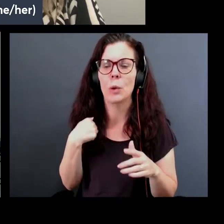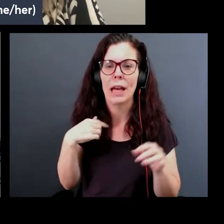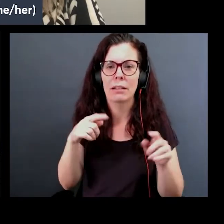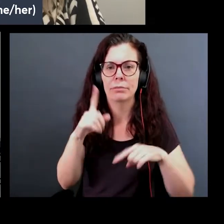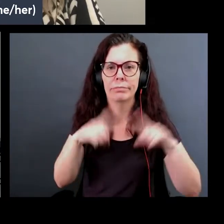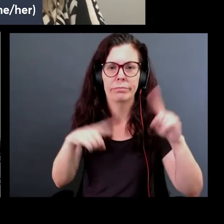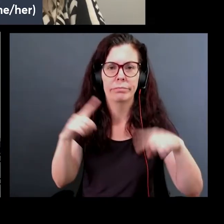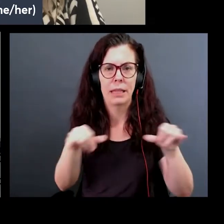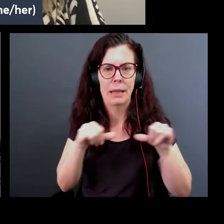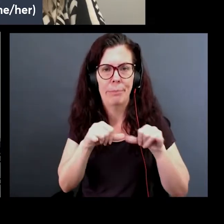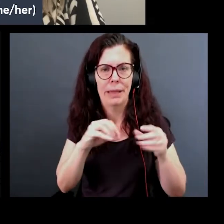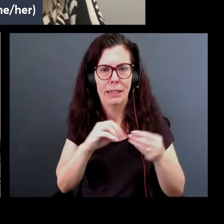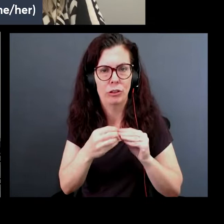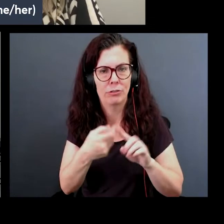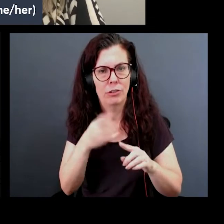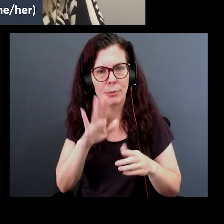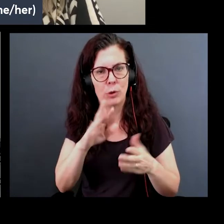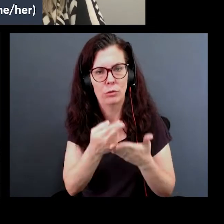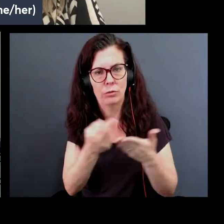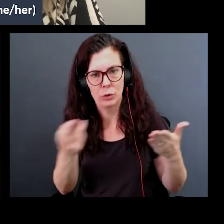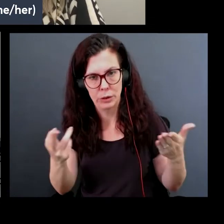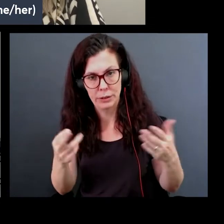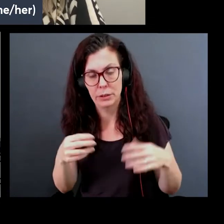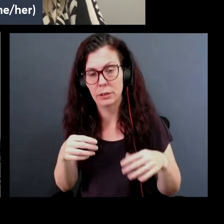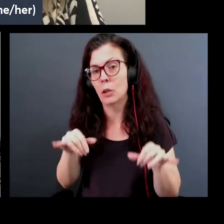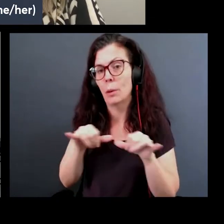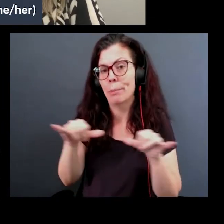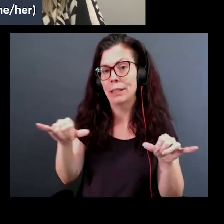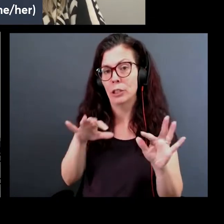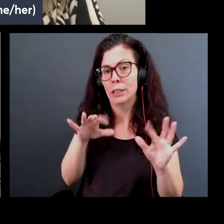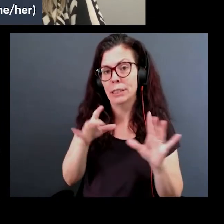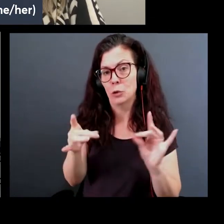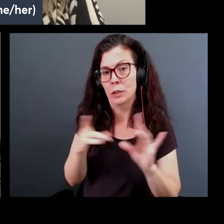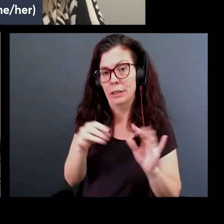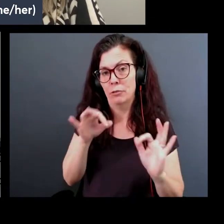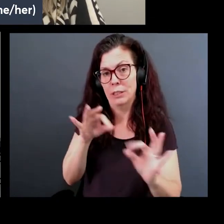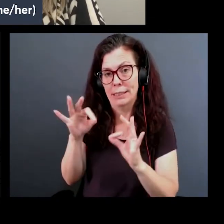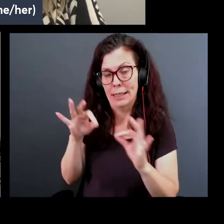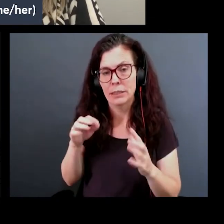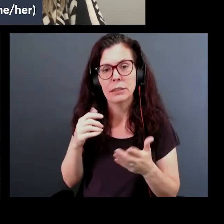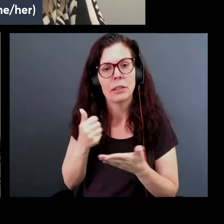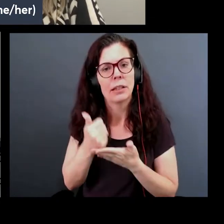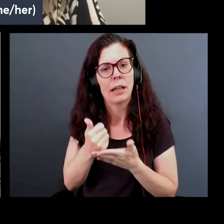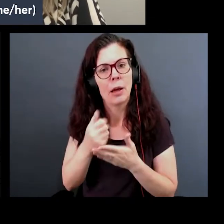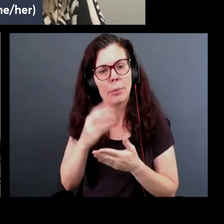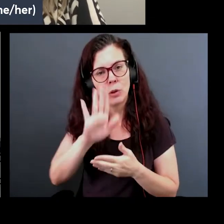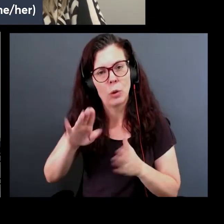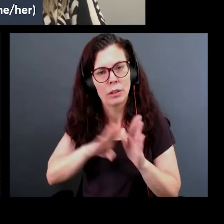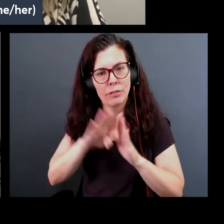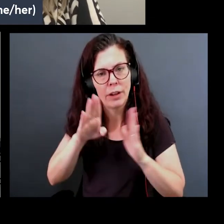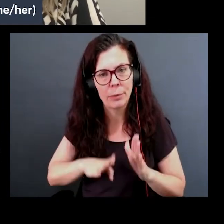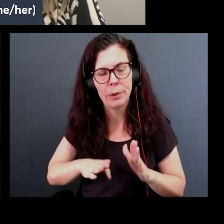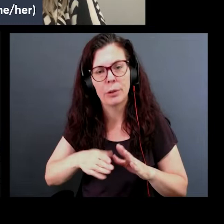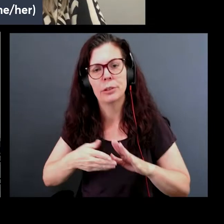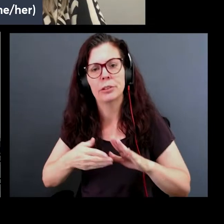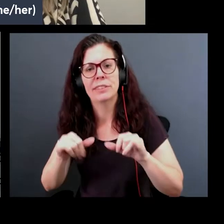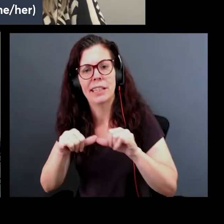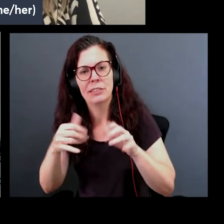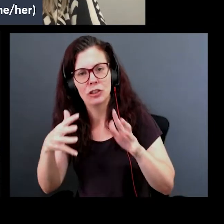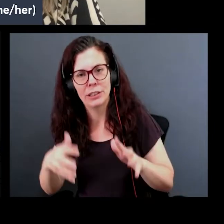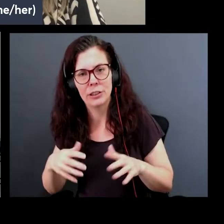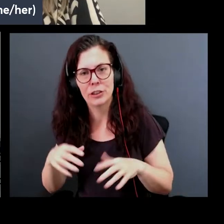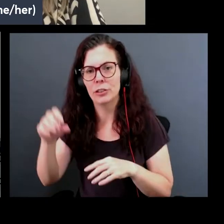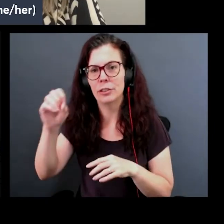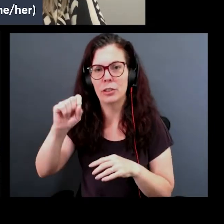your resources. So metric insights kind of enables your developers, operators, systems engineers, and your cloud solutions architects